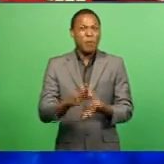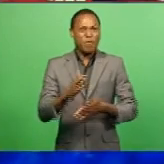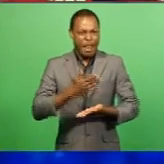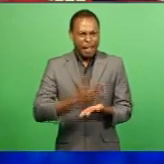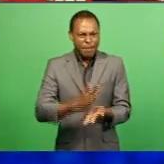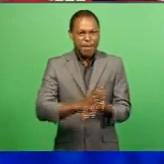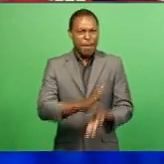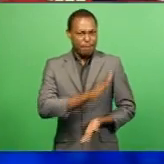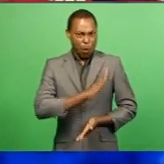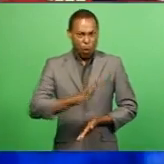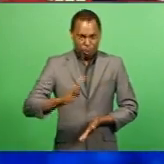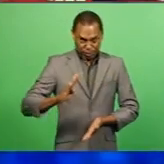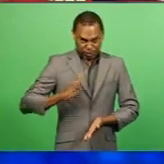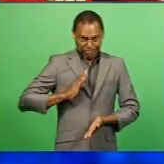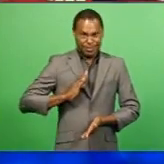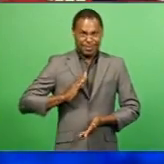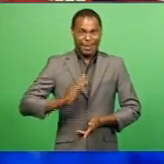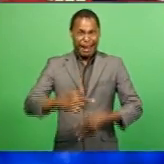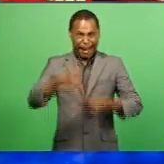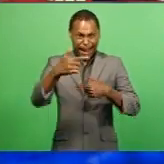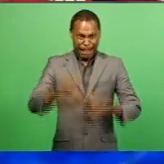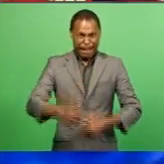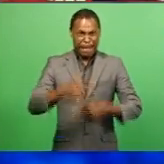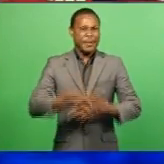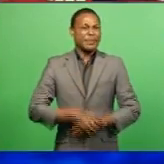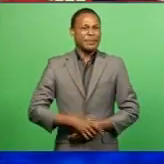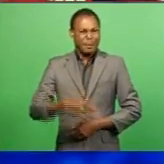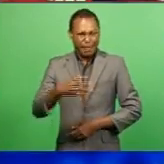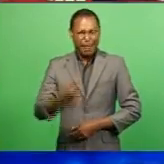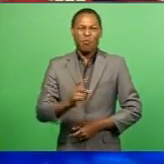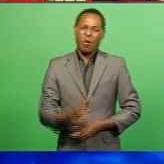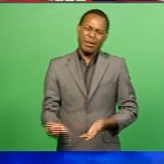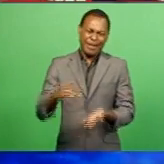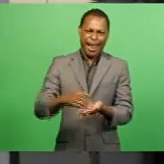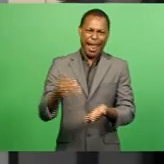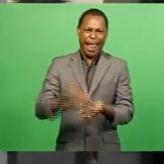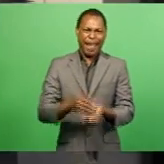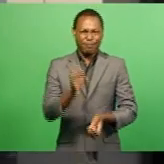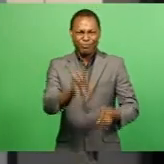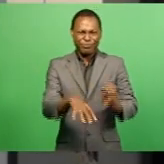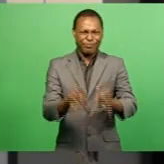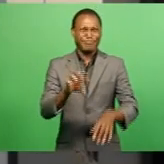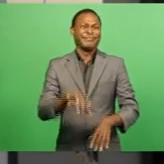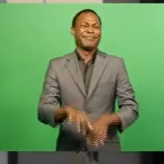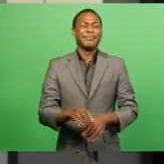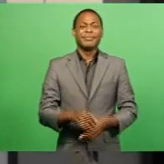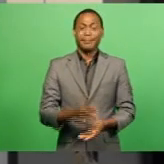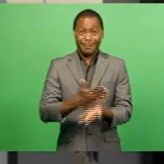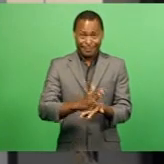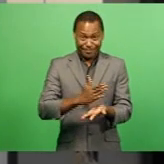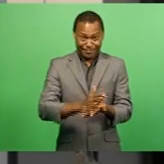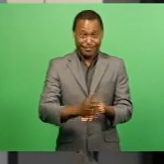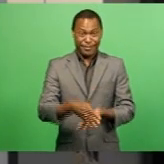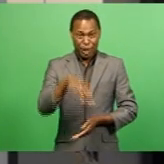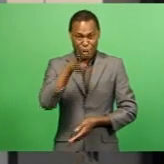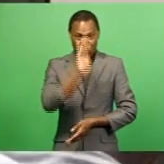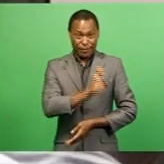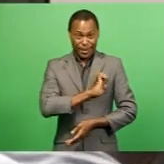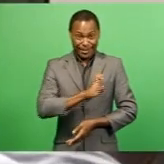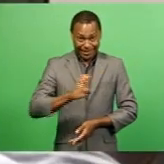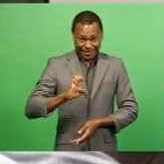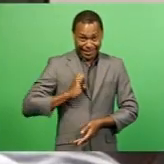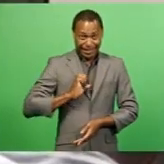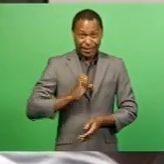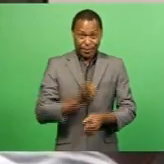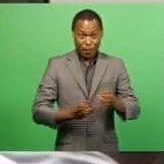also includes the limit on compulsory members opting for additional contributions. FNPF Acting Chief Executive Officer Viliame